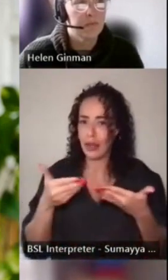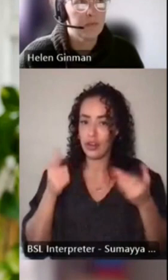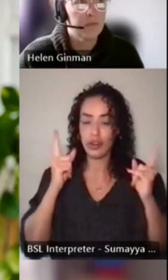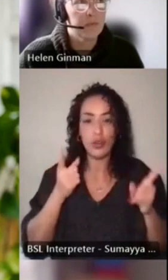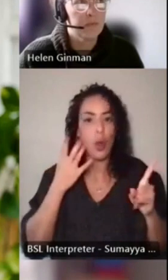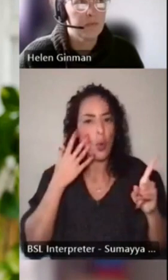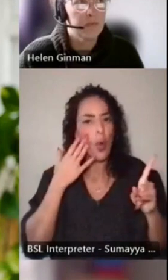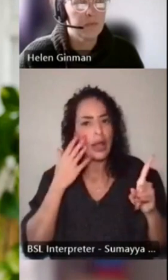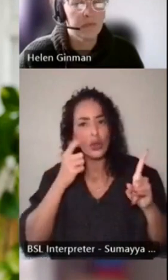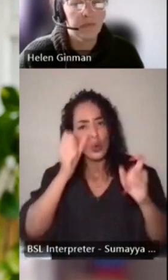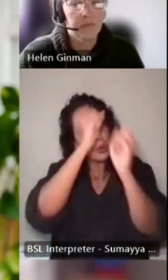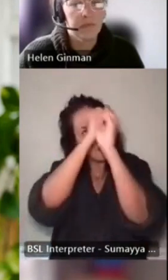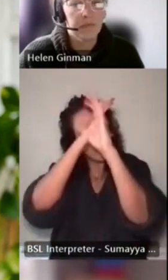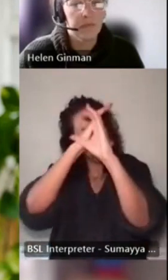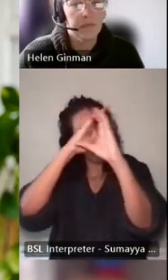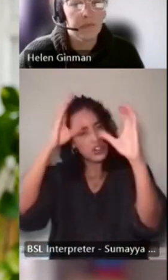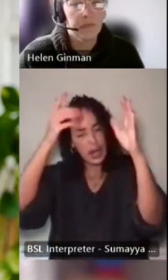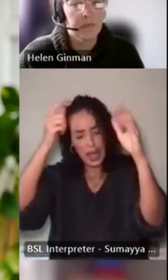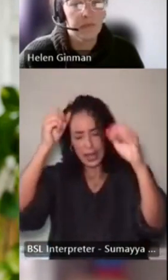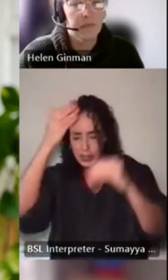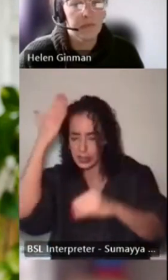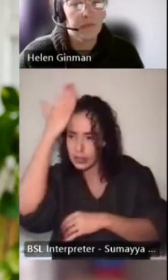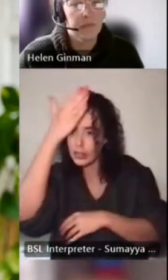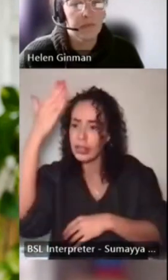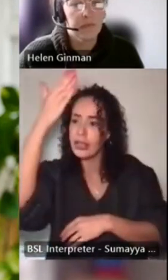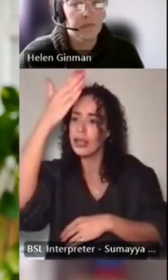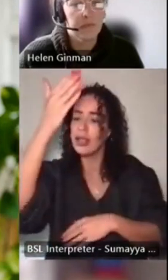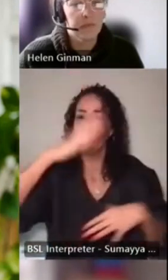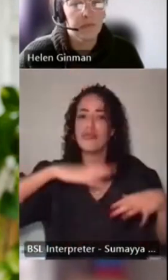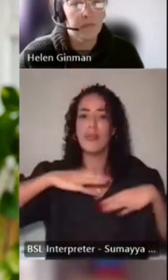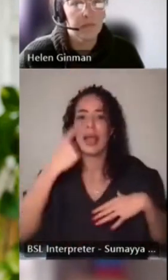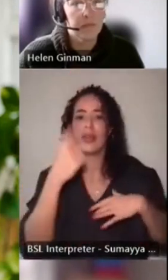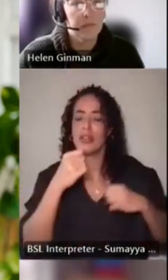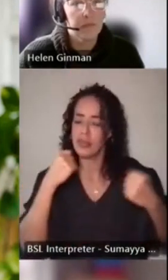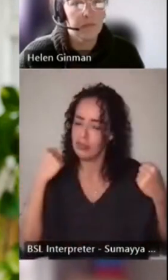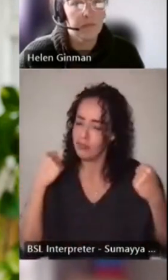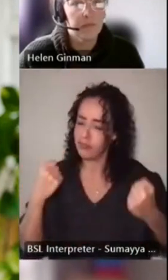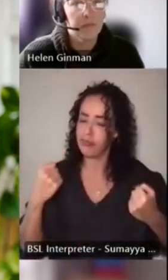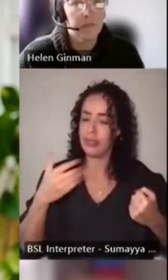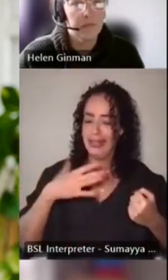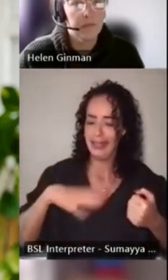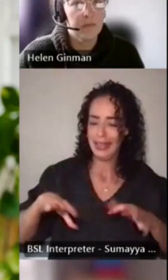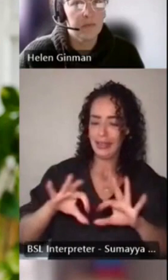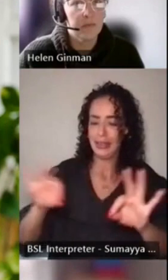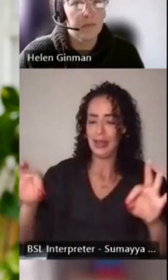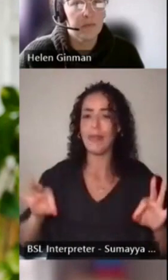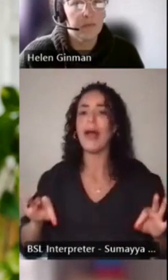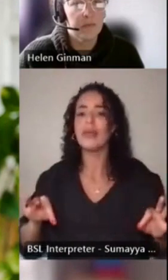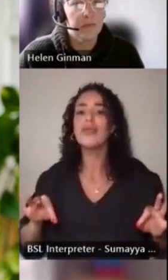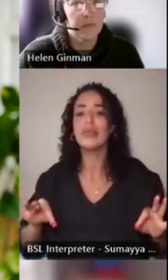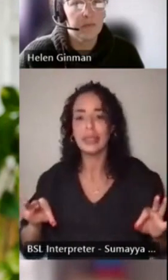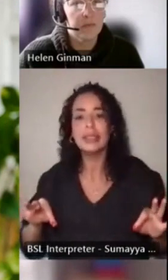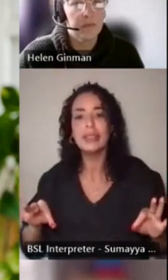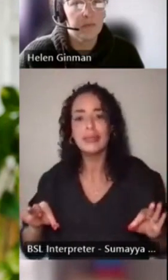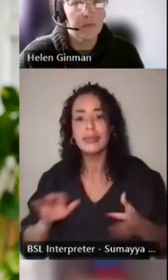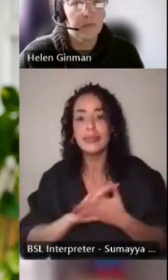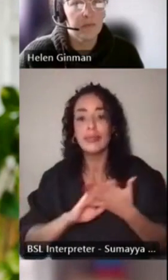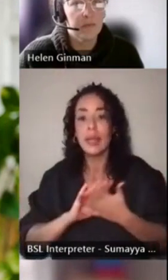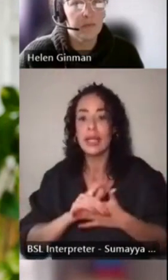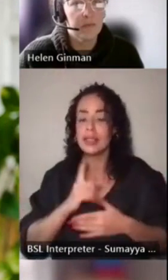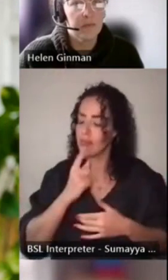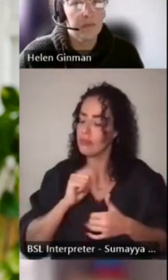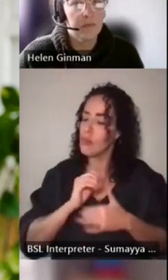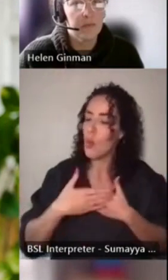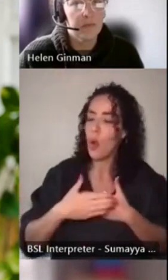scenarios, you mentally prepare yourself to assert your needs and boundaries in real life situations, fostering greater self-assurance